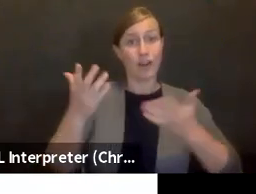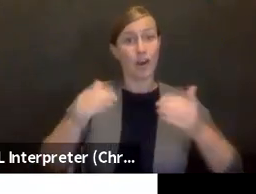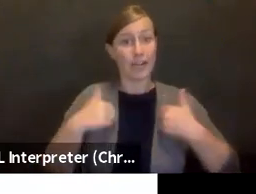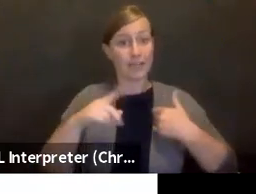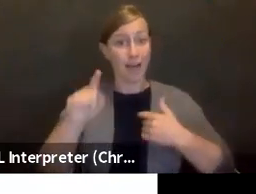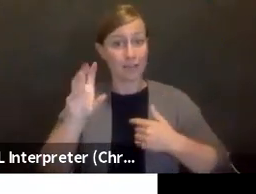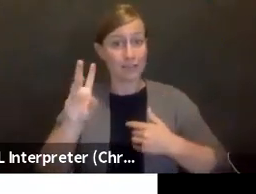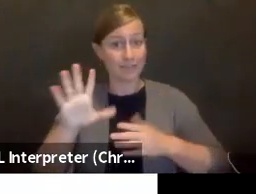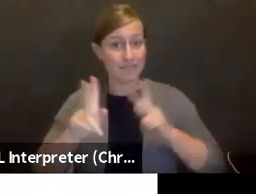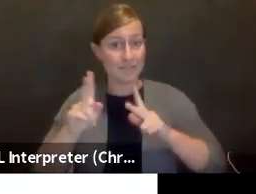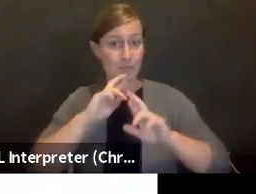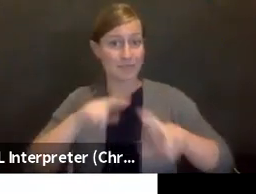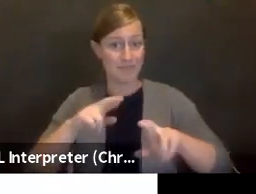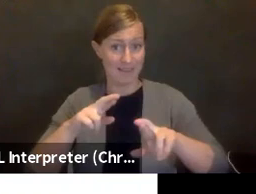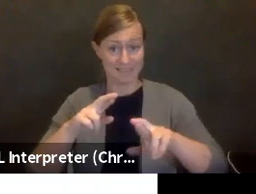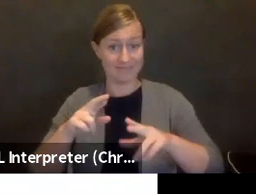reply.